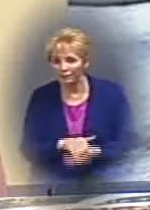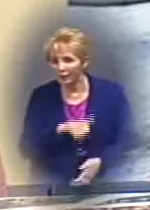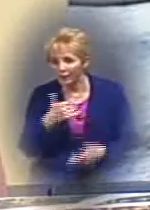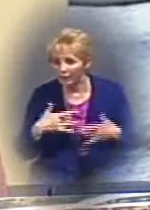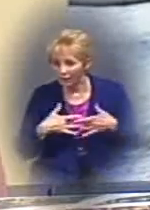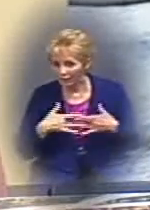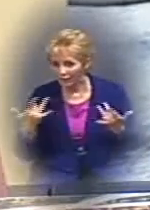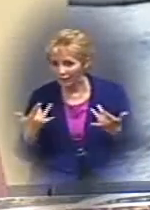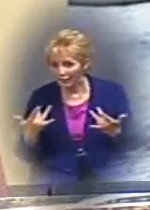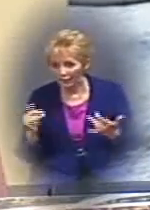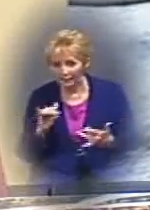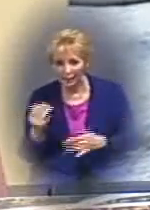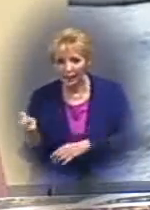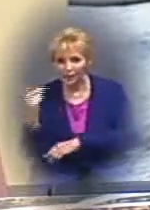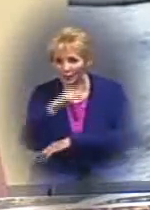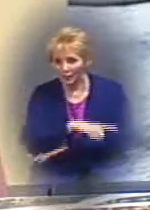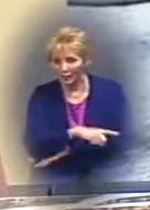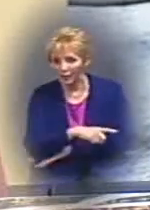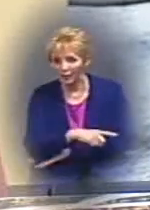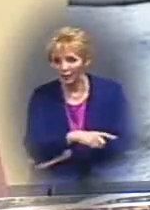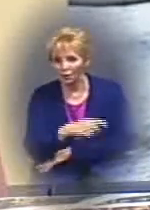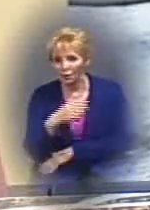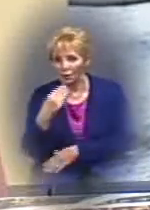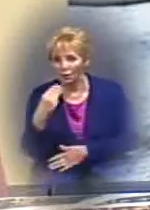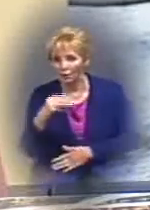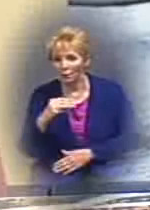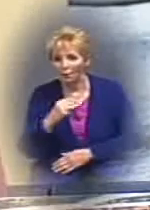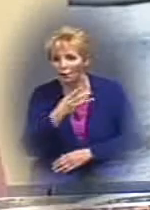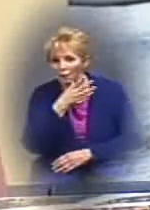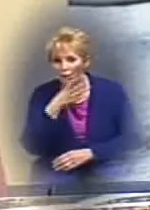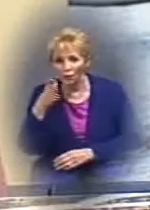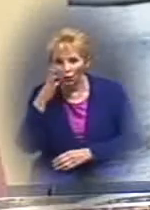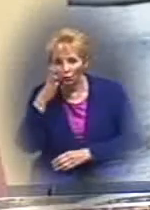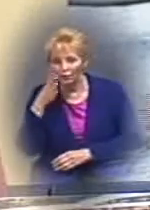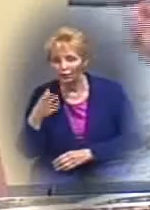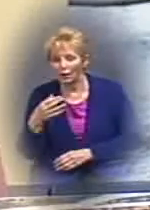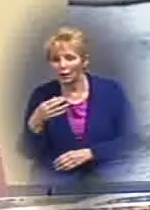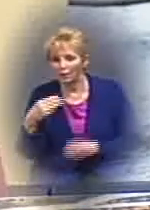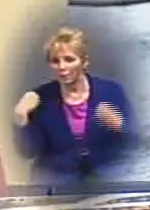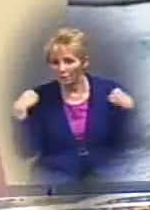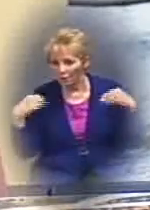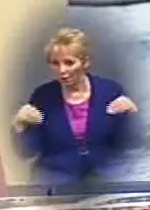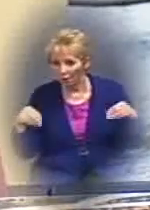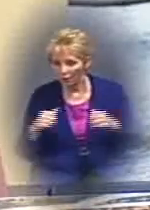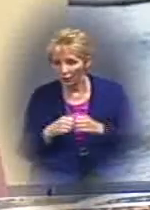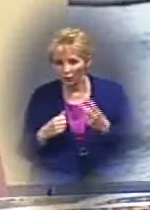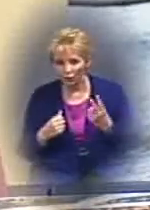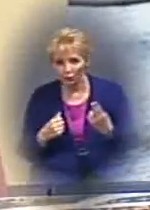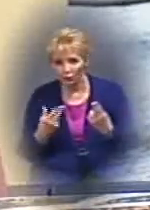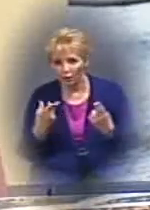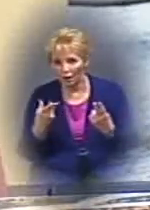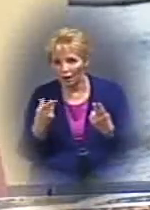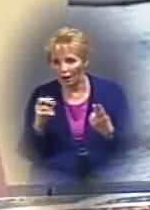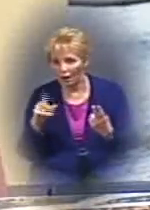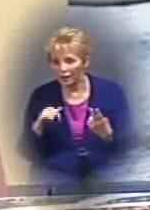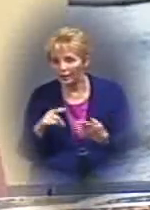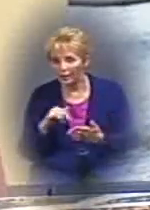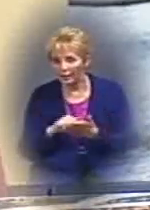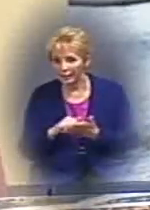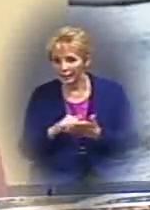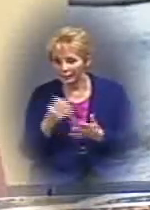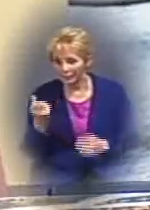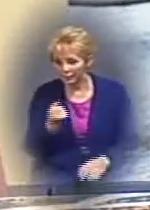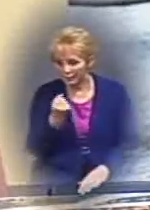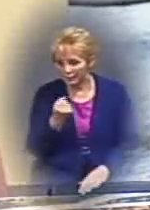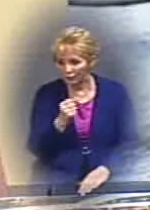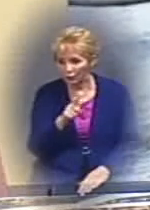event that's happening that same day is the Morton Farmers Market does a holiday market. They actually do two holiday markets. One, again, is Saturday, the